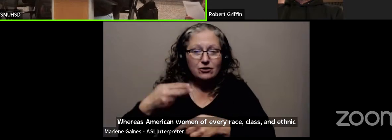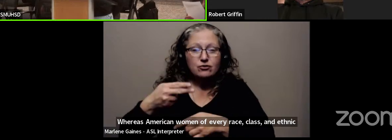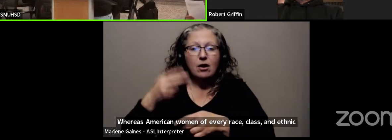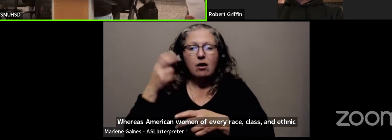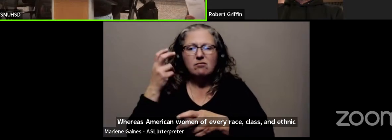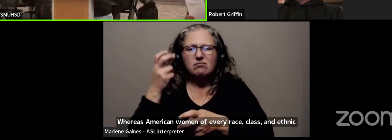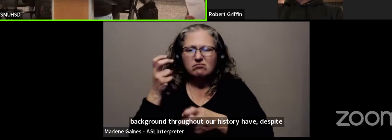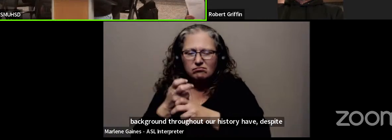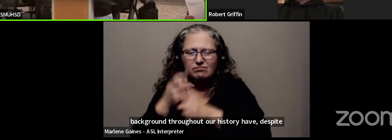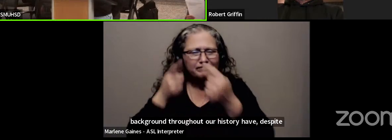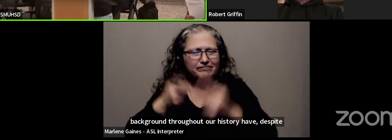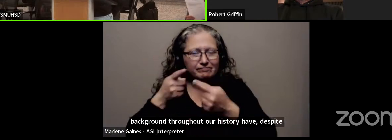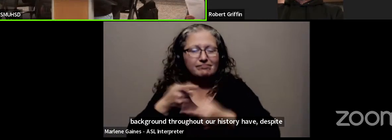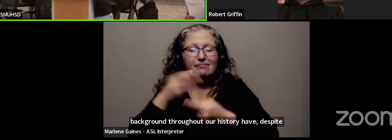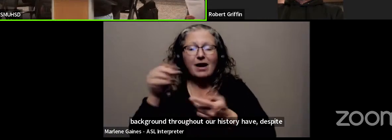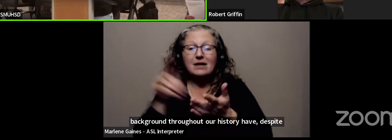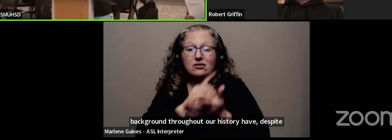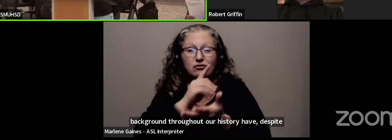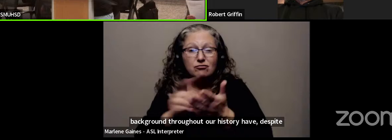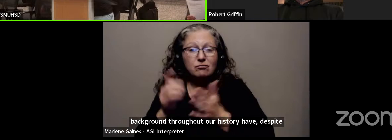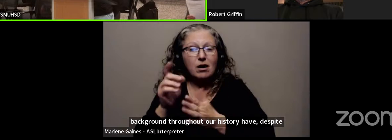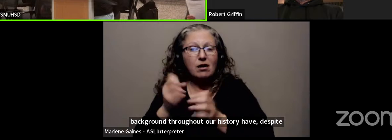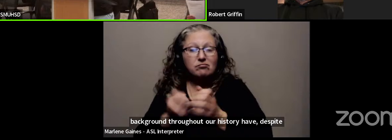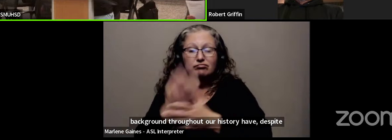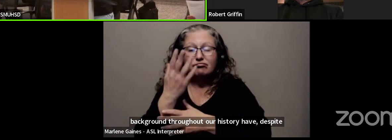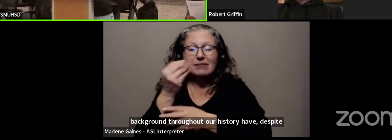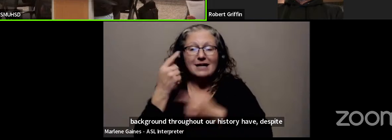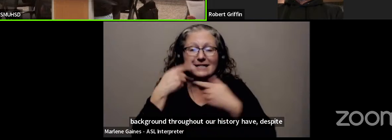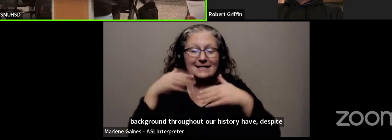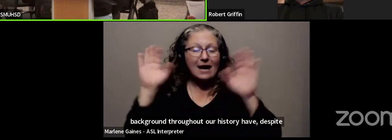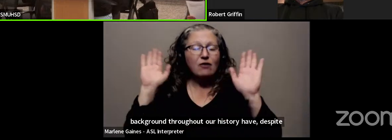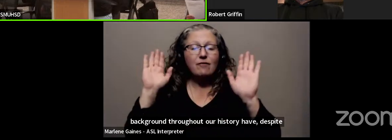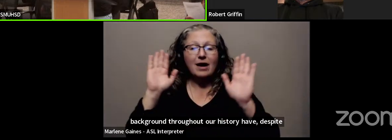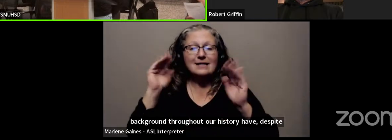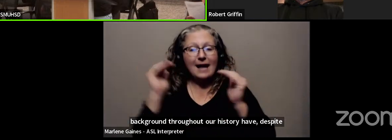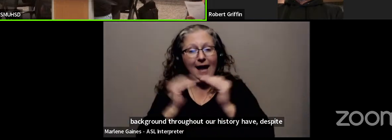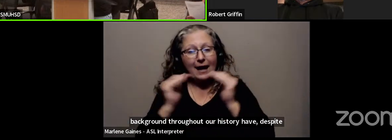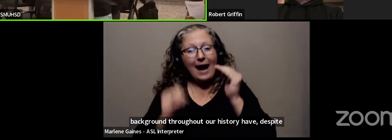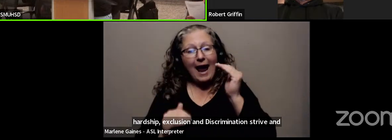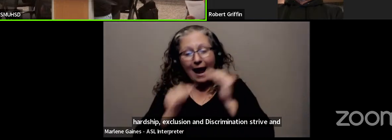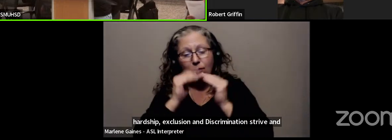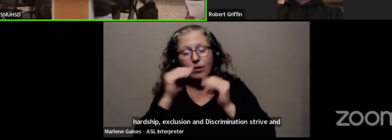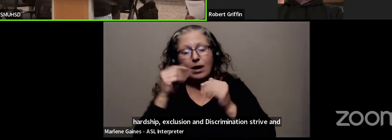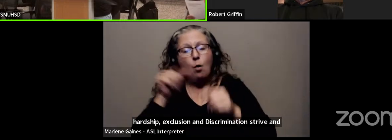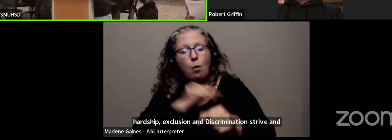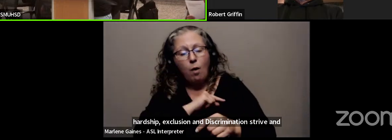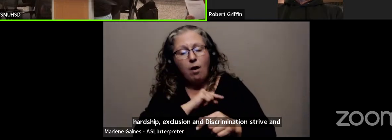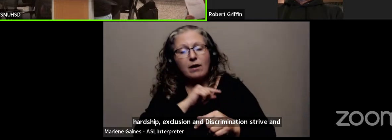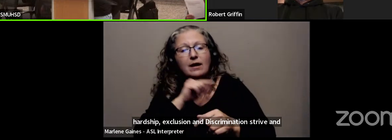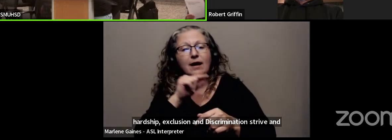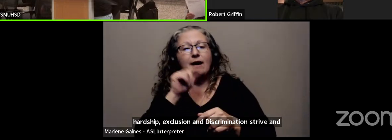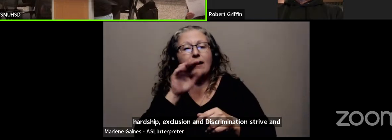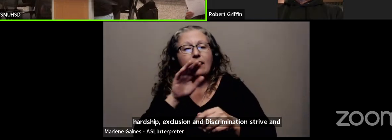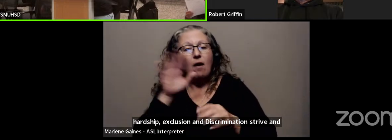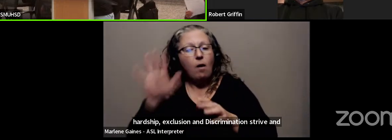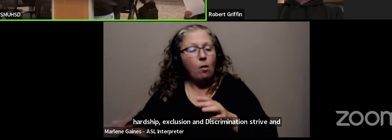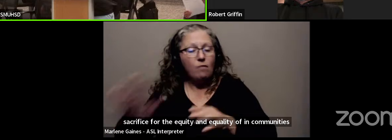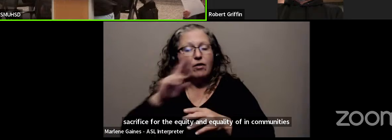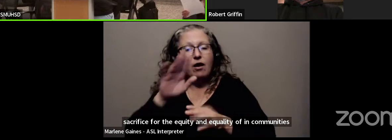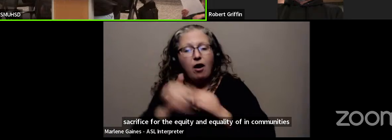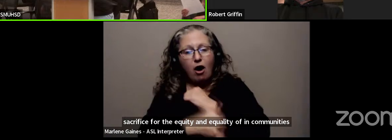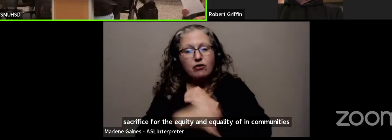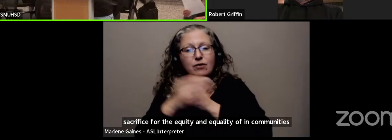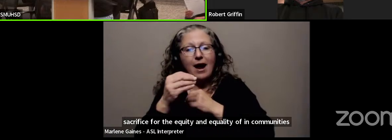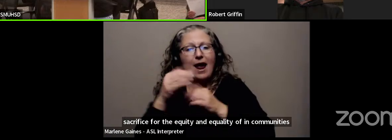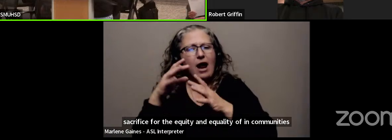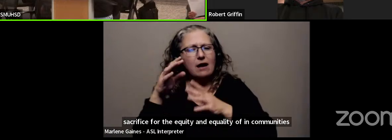and discrimination, strived and sacrificed for the equity and equality in communities across the country and have served as early leaders in the